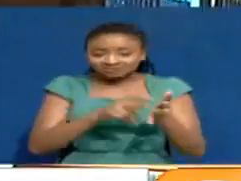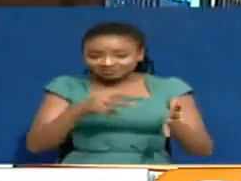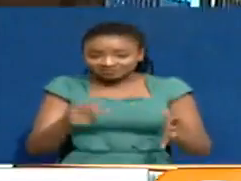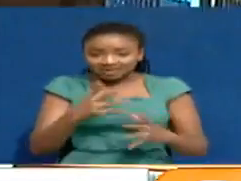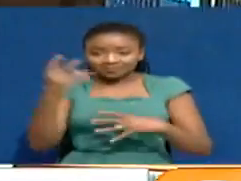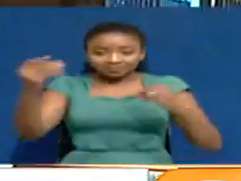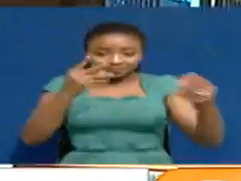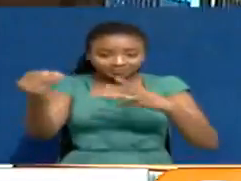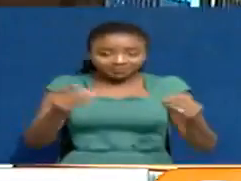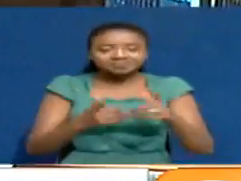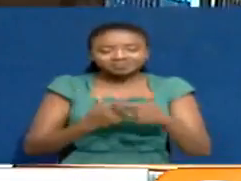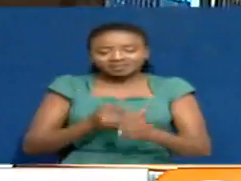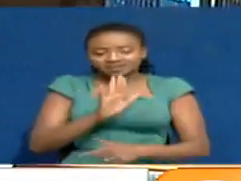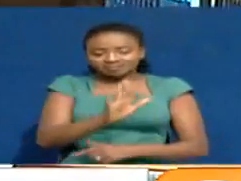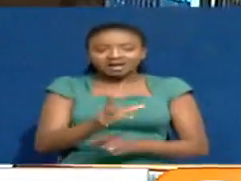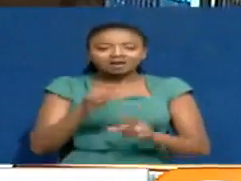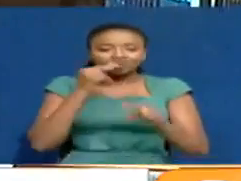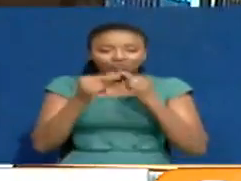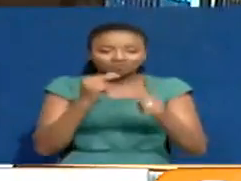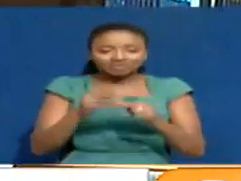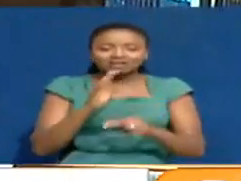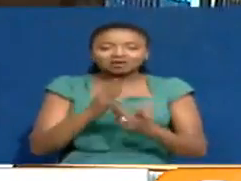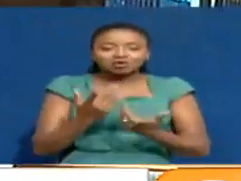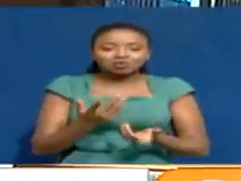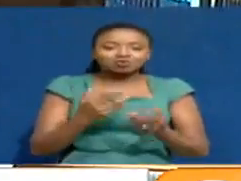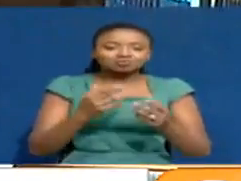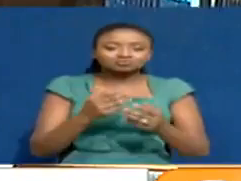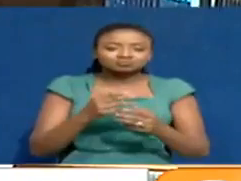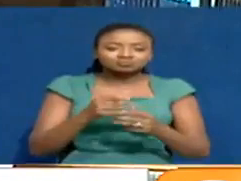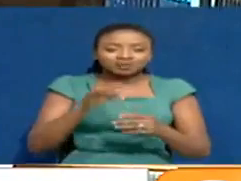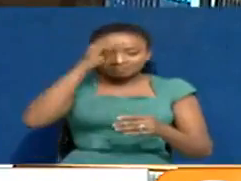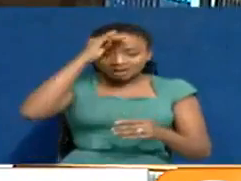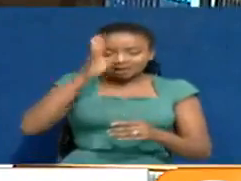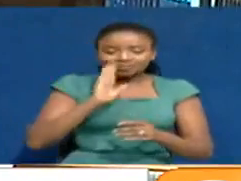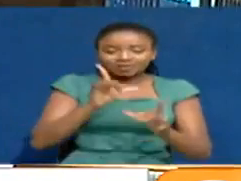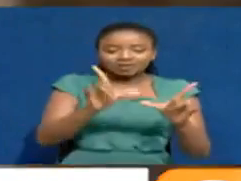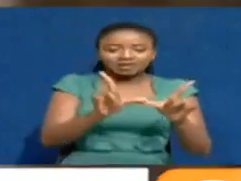which this will result in the suspension of licenses of these entities.